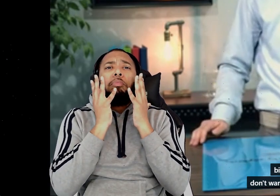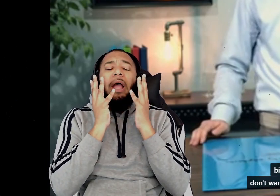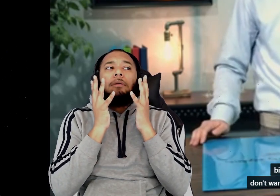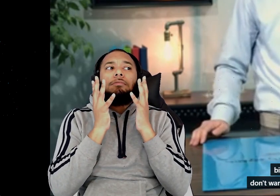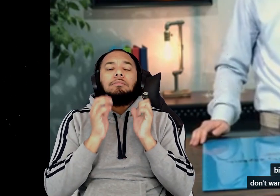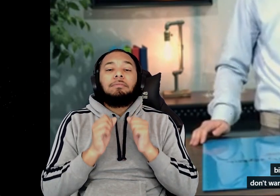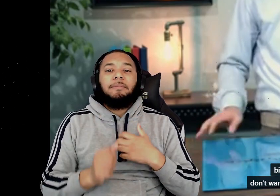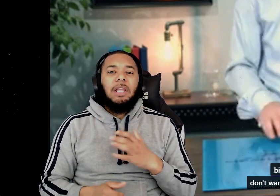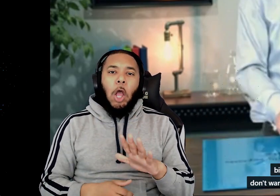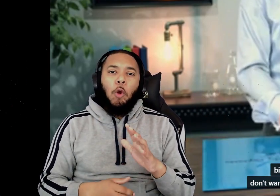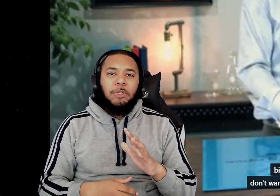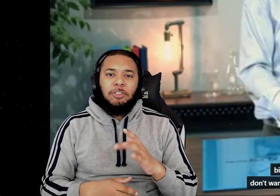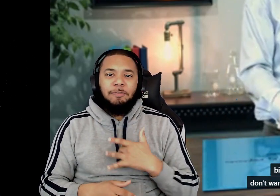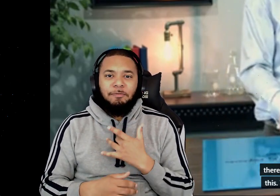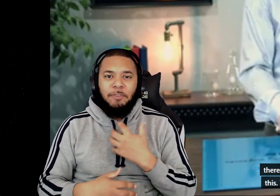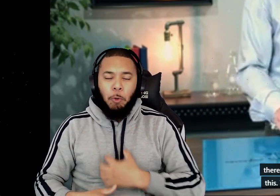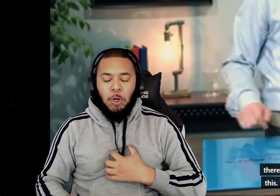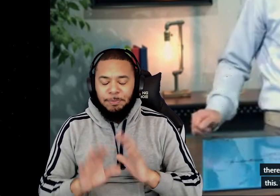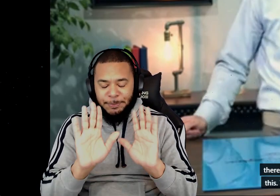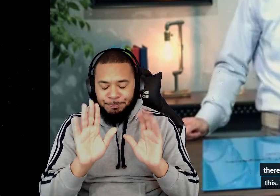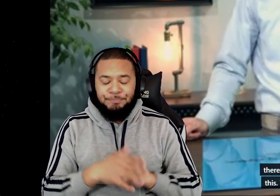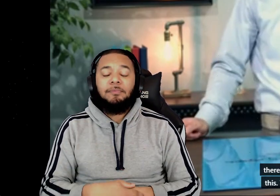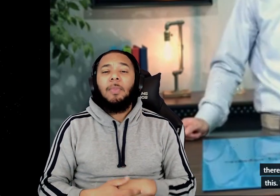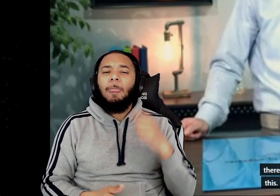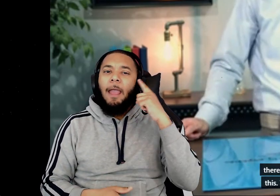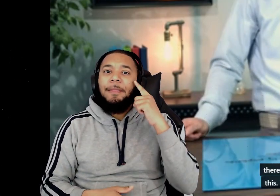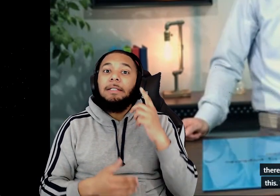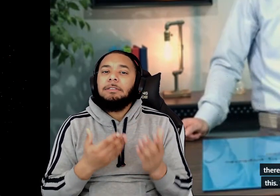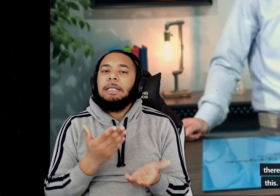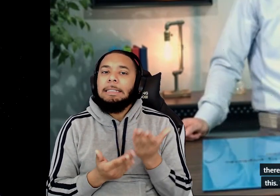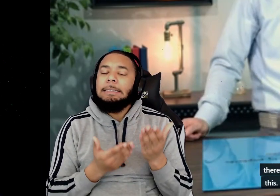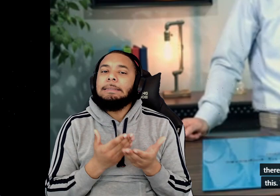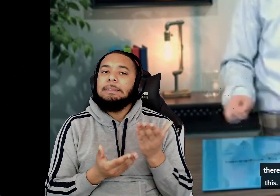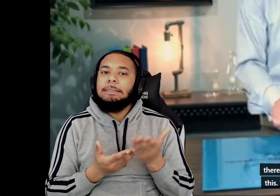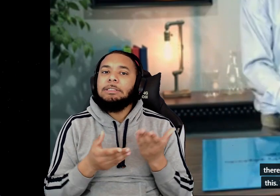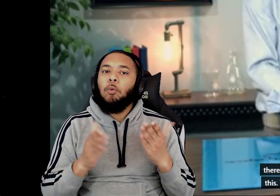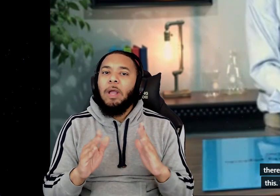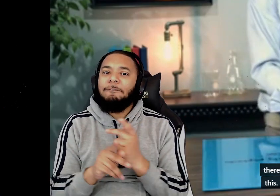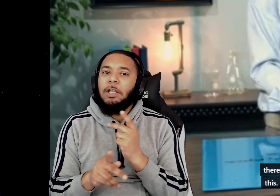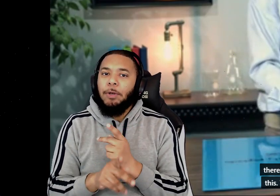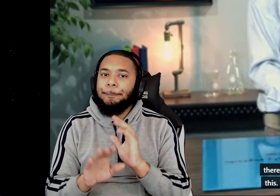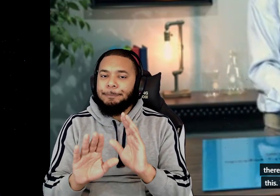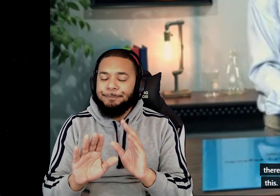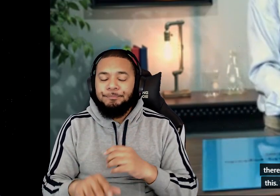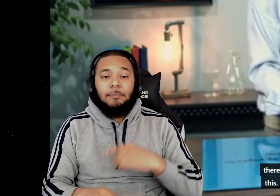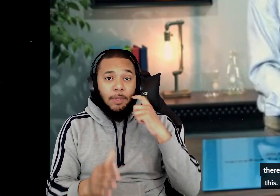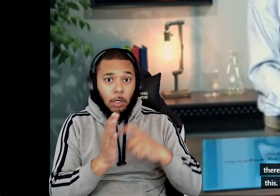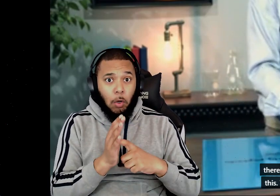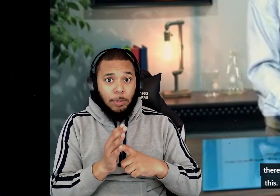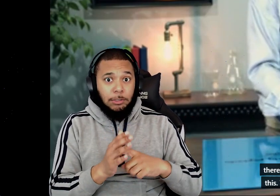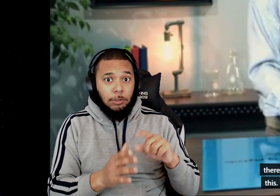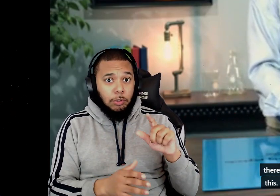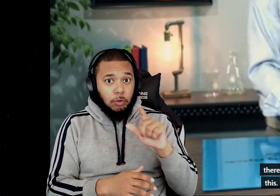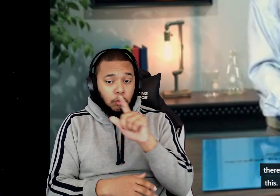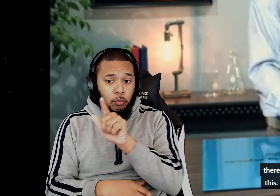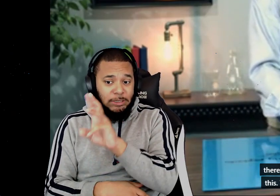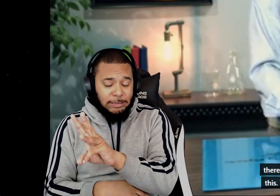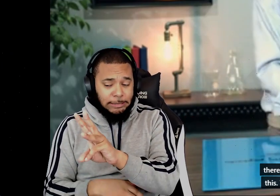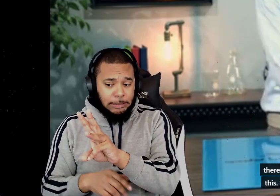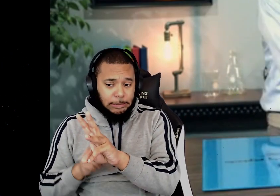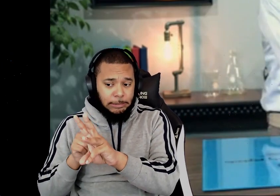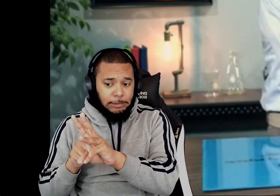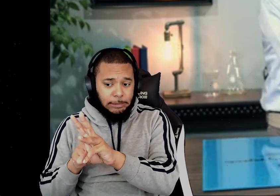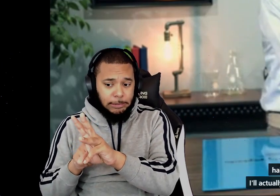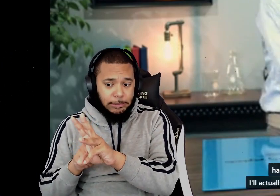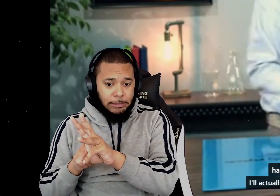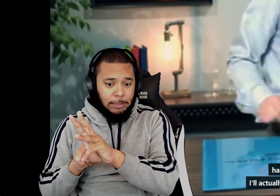don't want to make anyone sick. But I think there might be an easier way to do this. You see, I noticed that 26